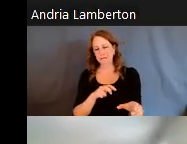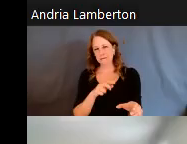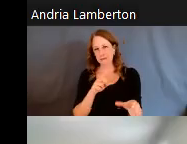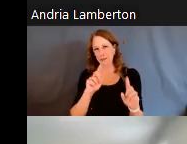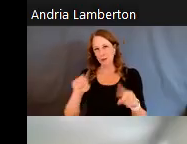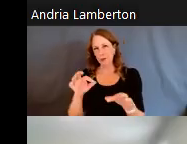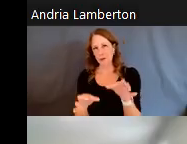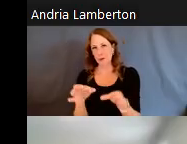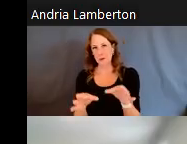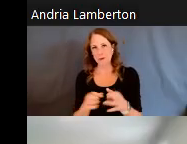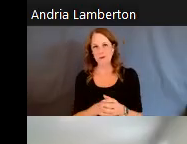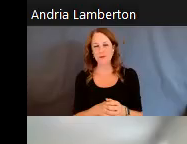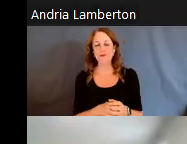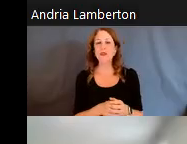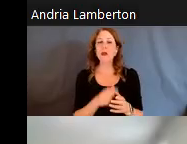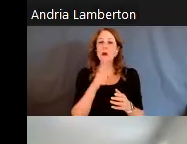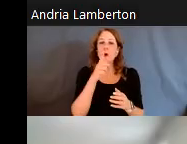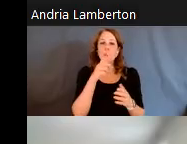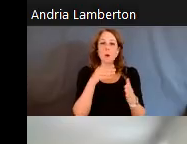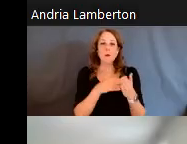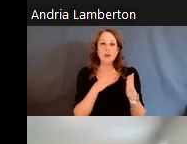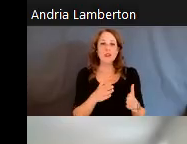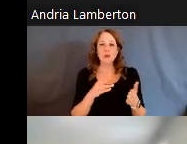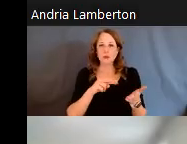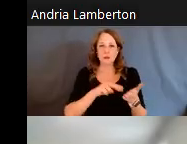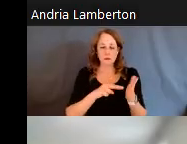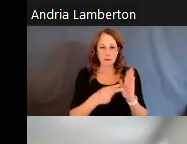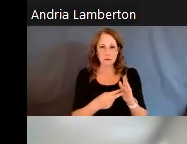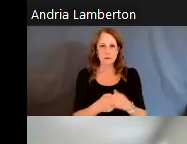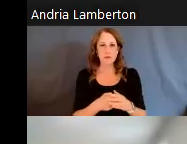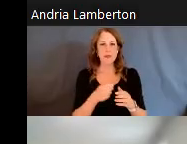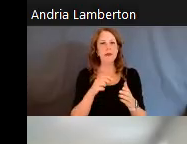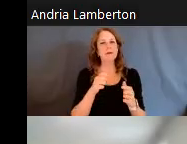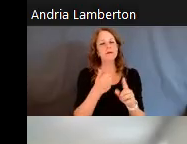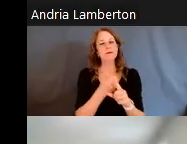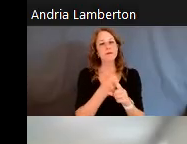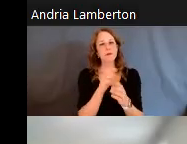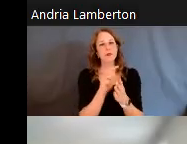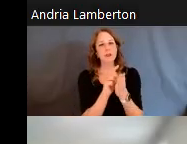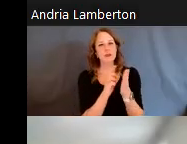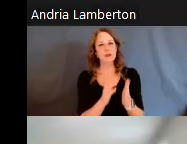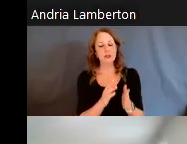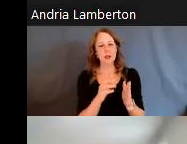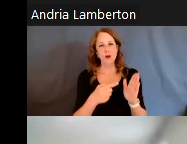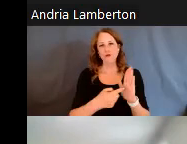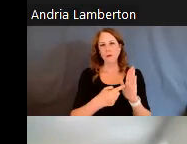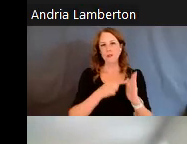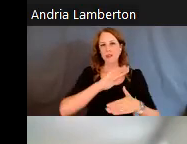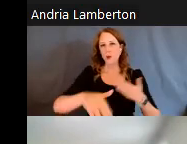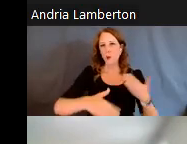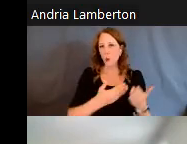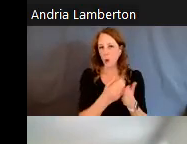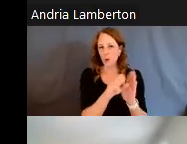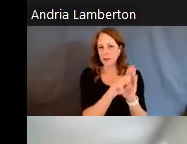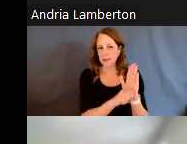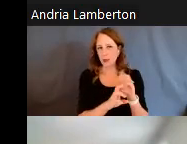So who are prosecutors? Prosecutors are attorneys who represent the whole state or country, not